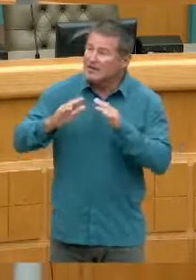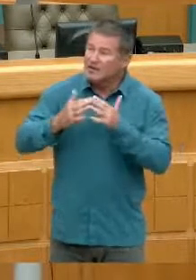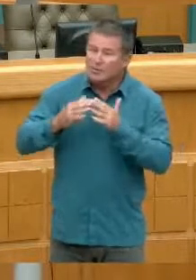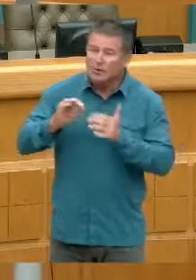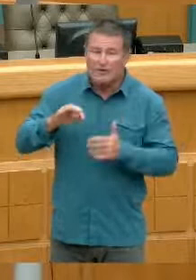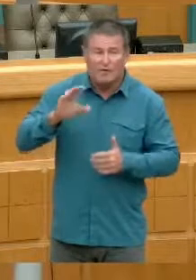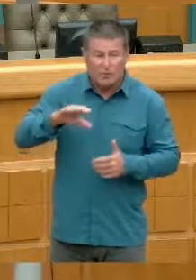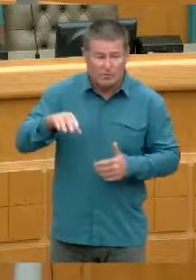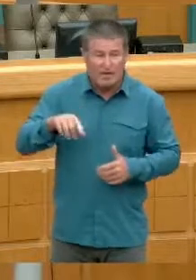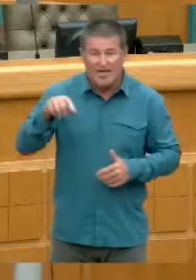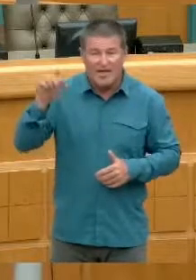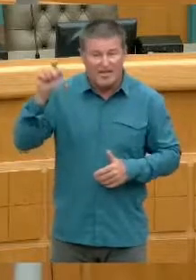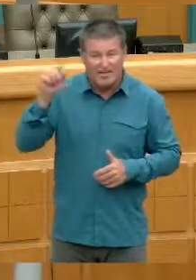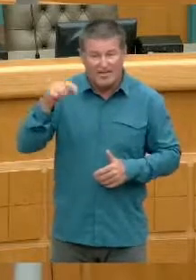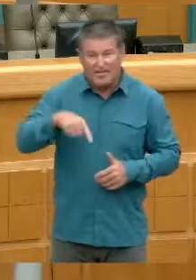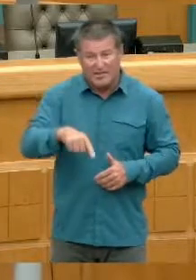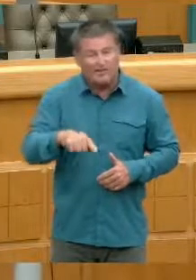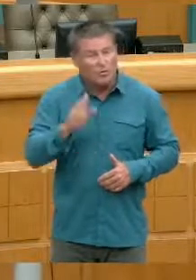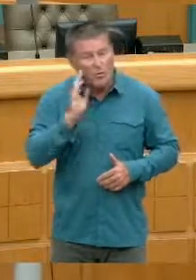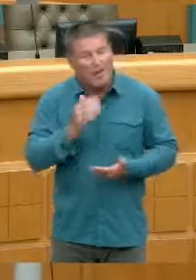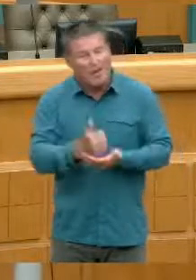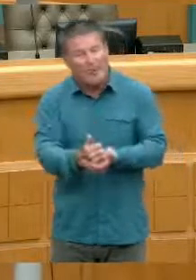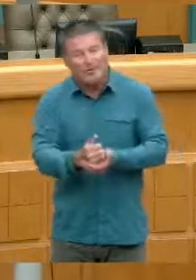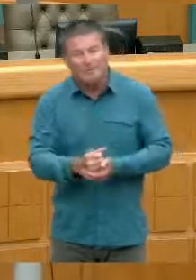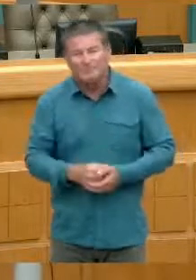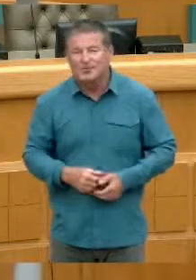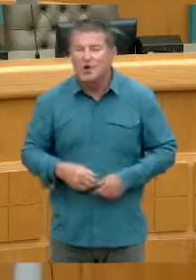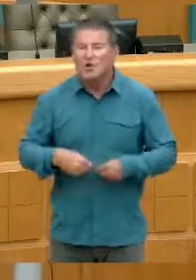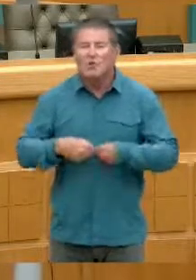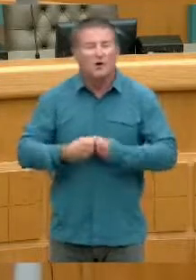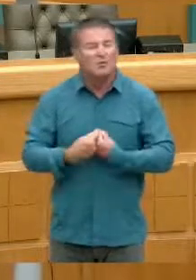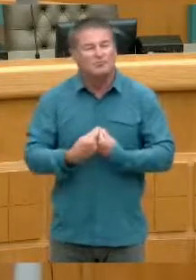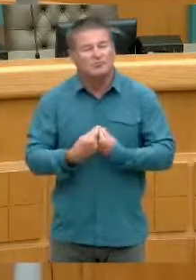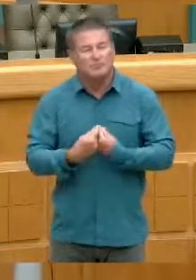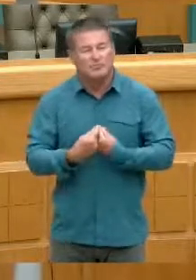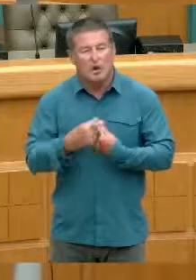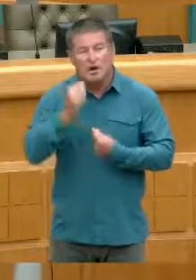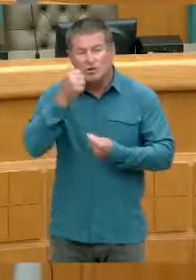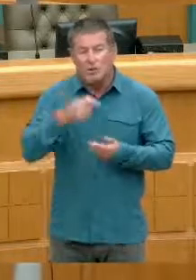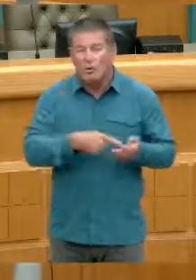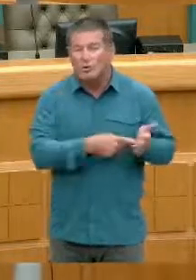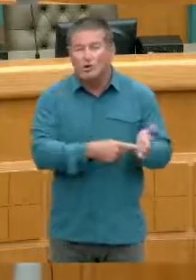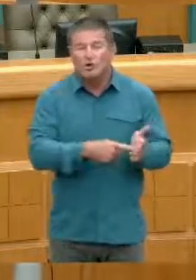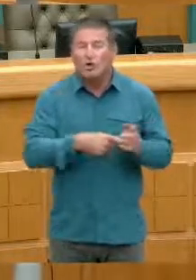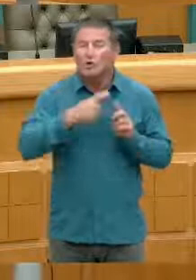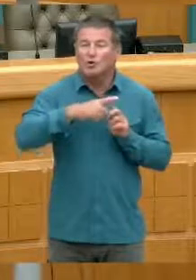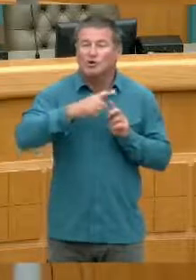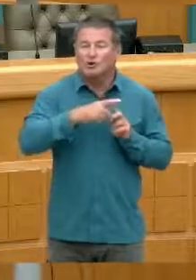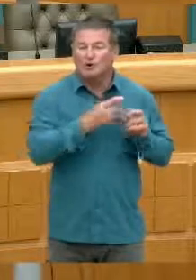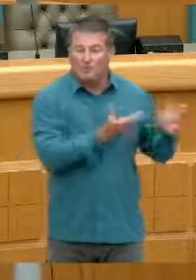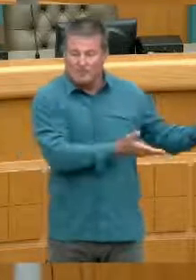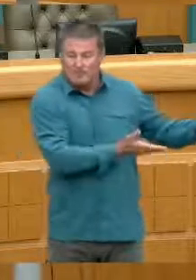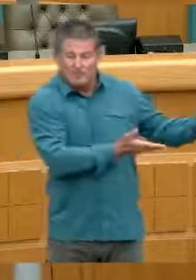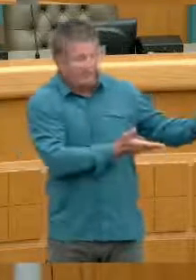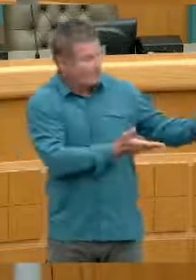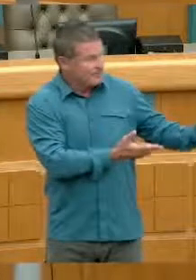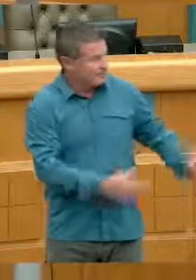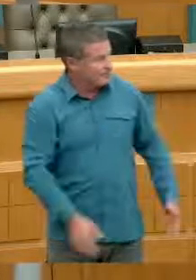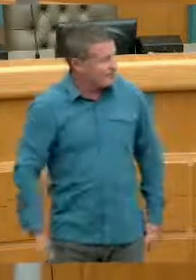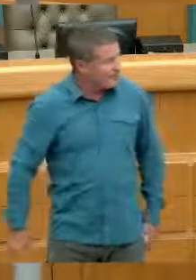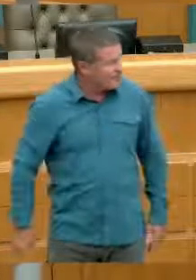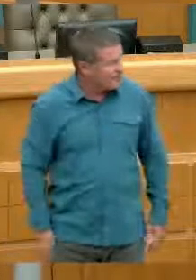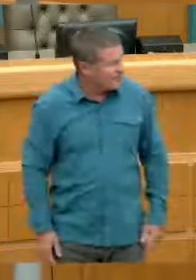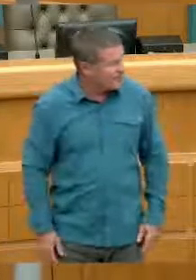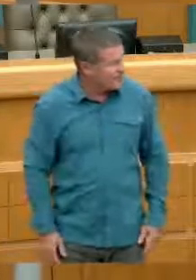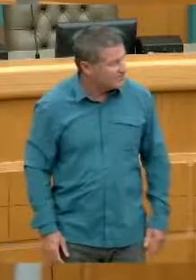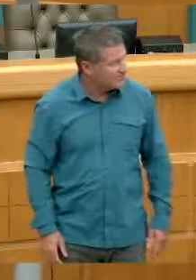help us do that. We do have T-shirts that we're going to be unveiling tomorrow. I'm going to show it to you now here.